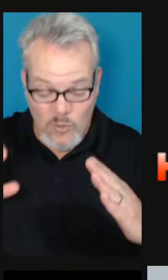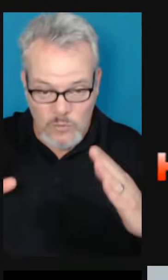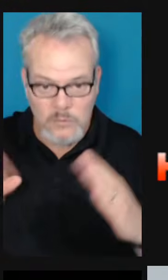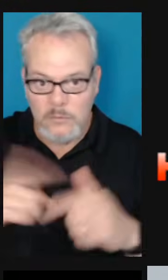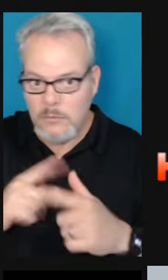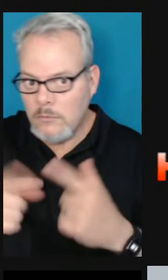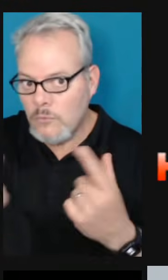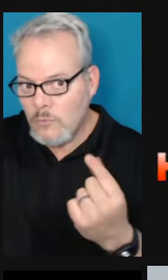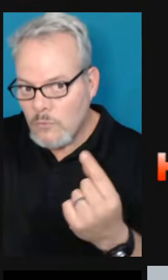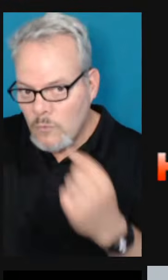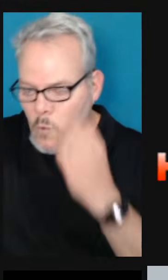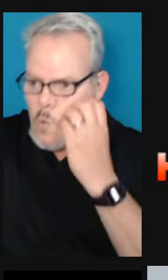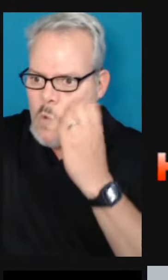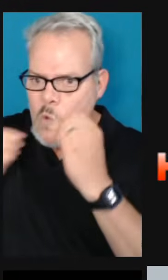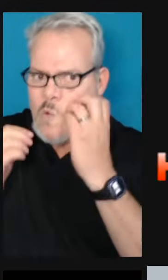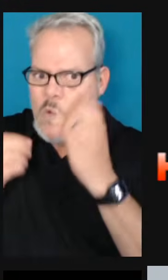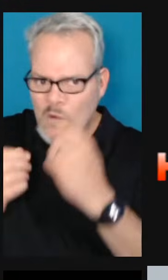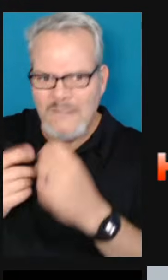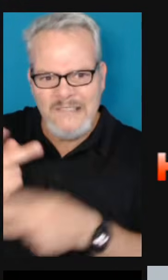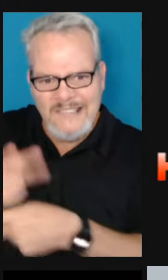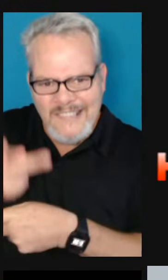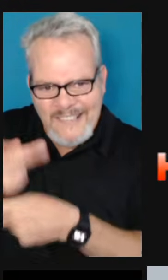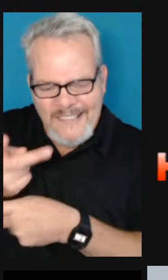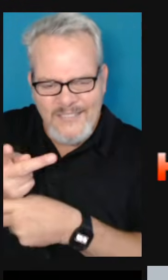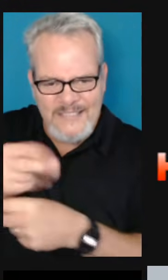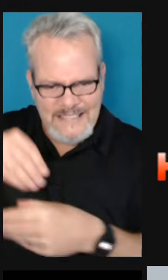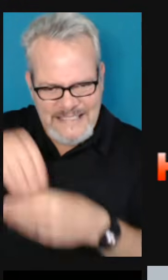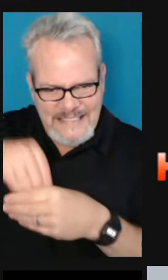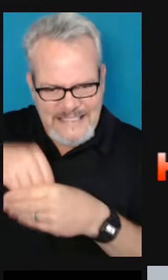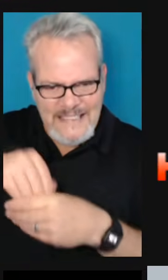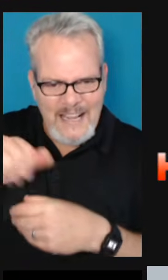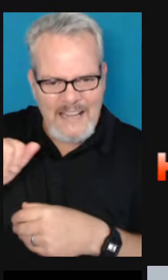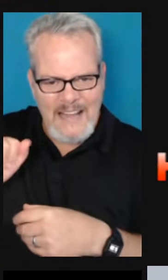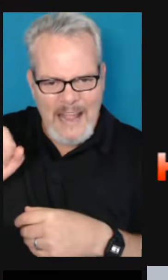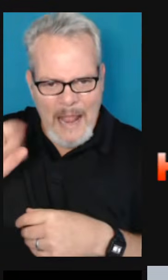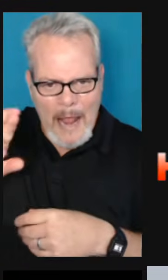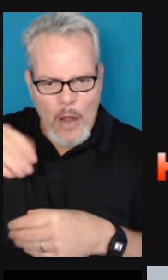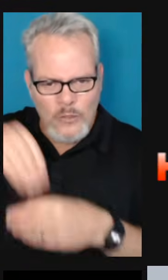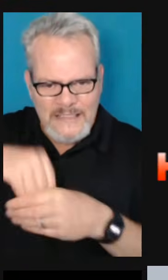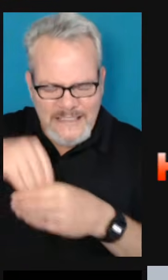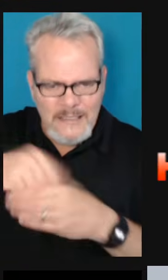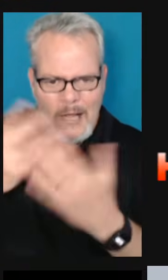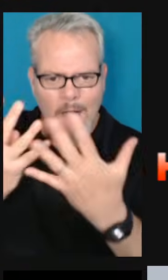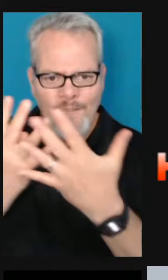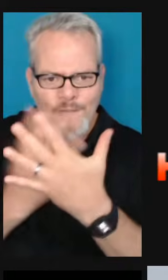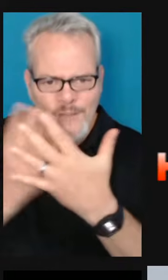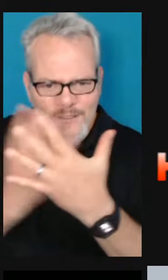worry about the air intake into your house, or air conditioning, or air filters, or those kind of things.